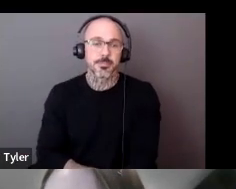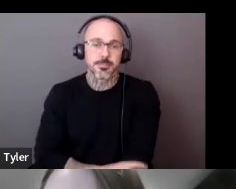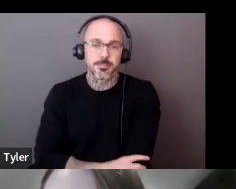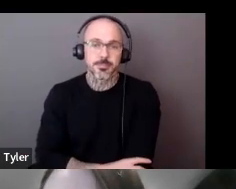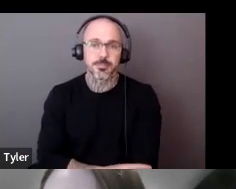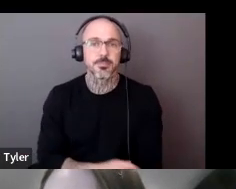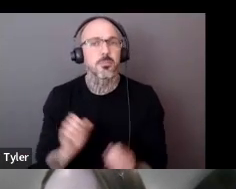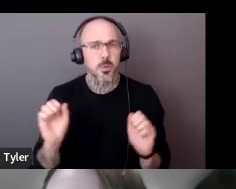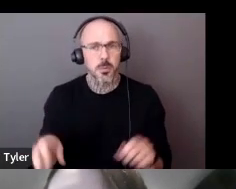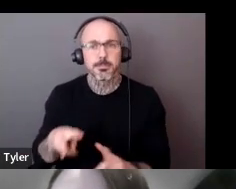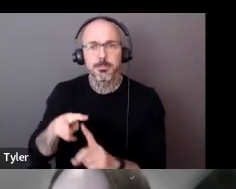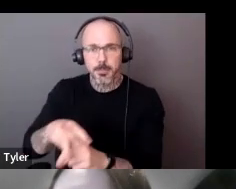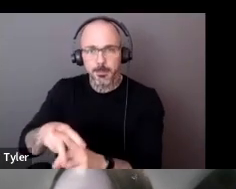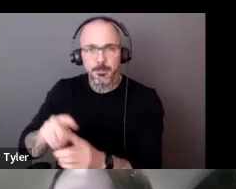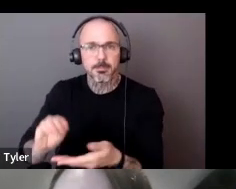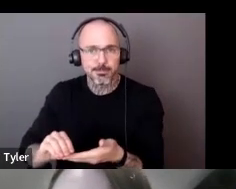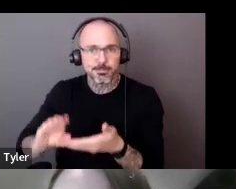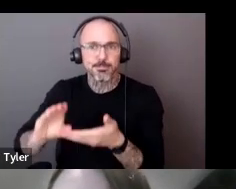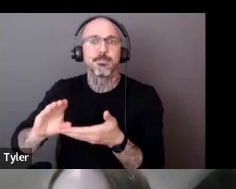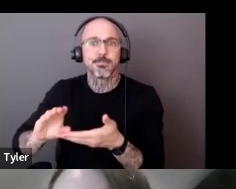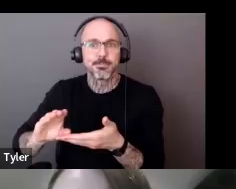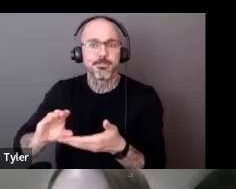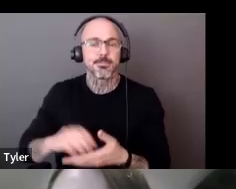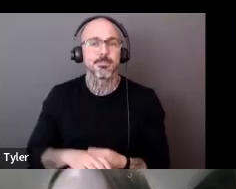plug them in.